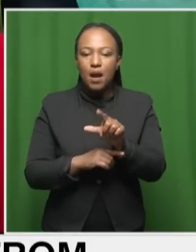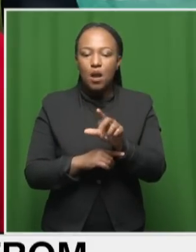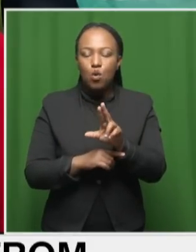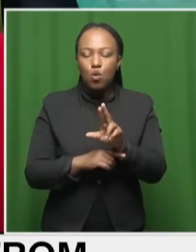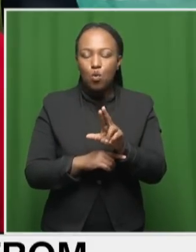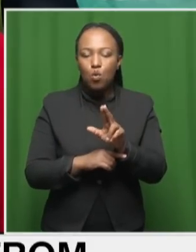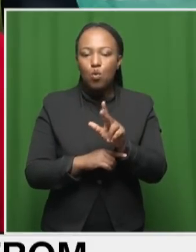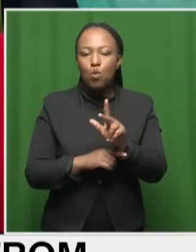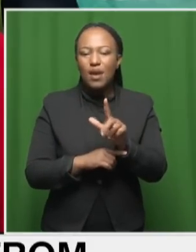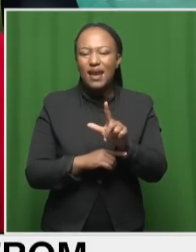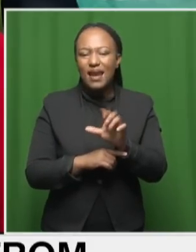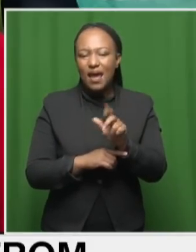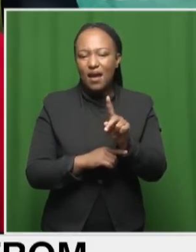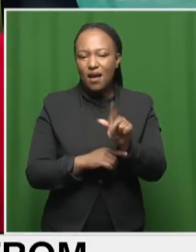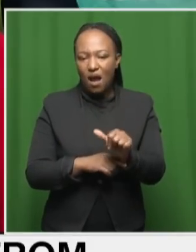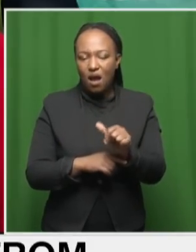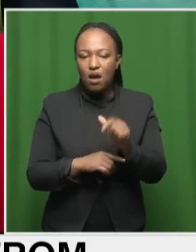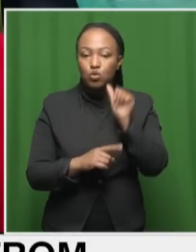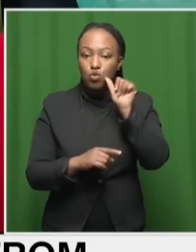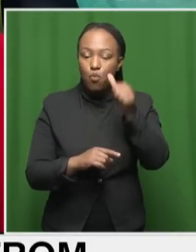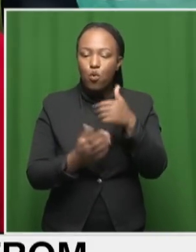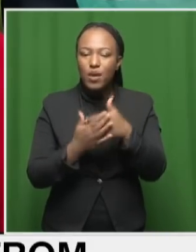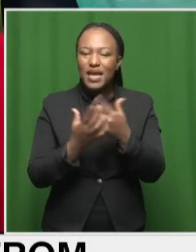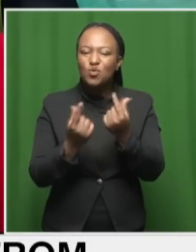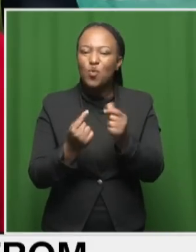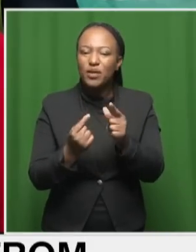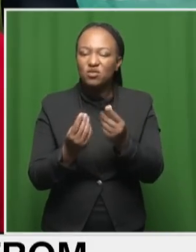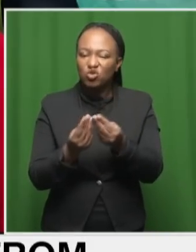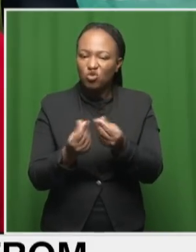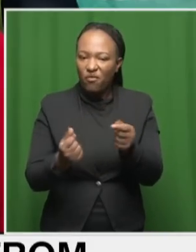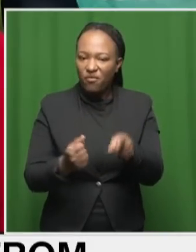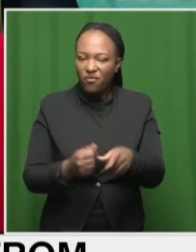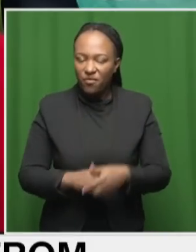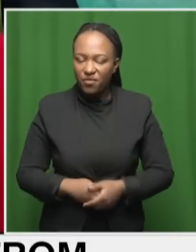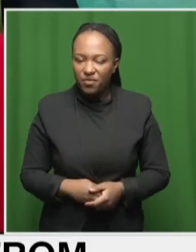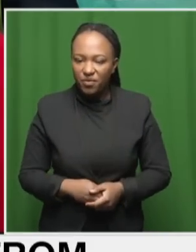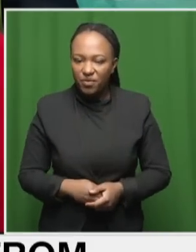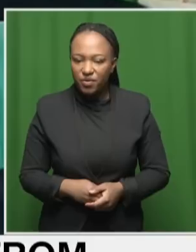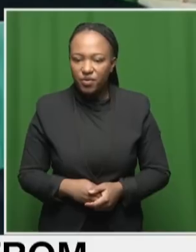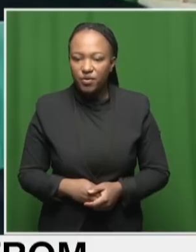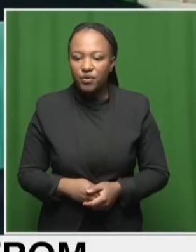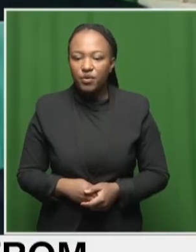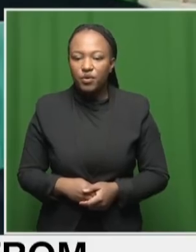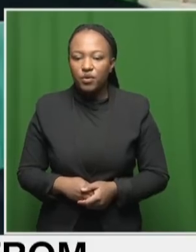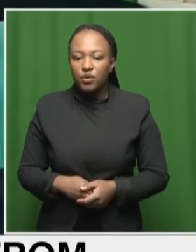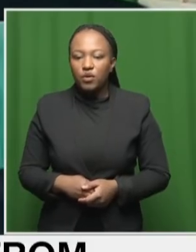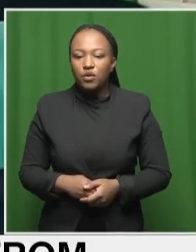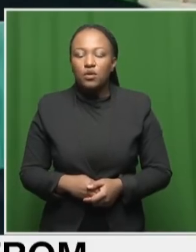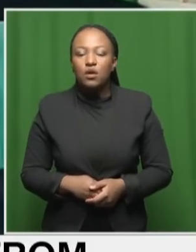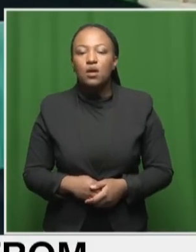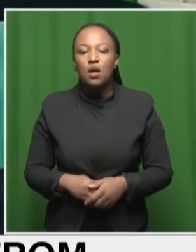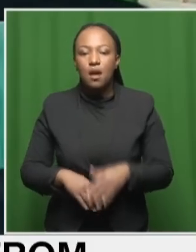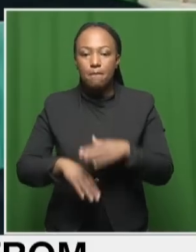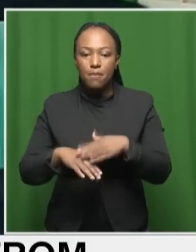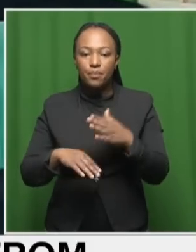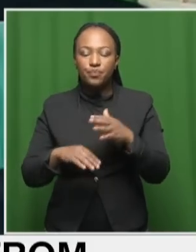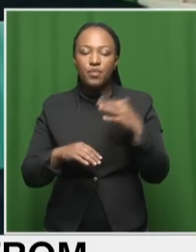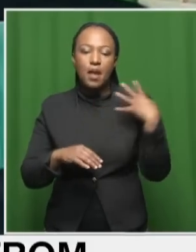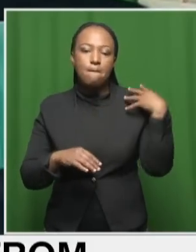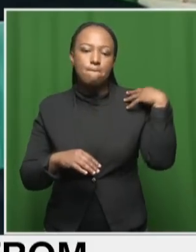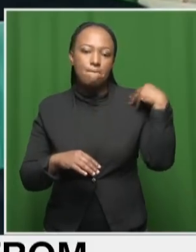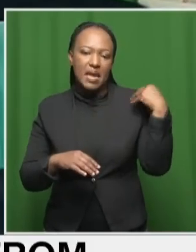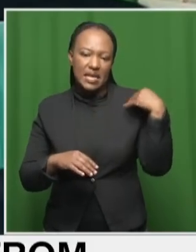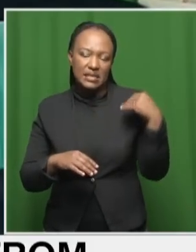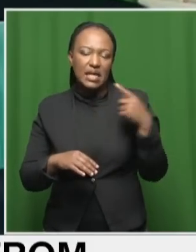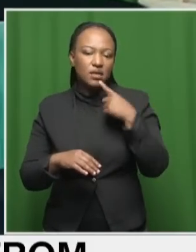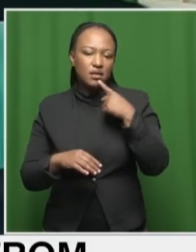we do tomorrow in terms of low-hanging fruit? I think the most low-hanging fruit is for the minister to come out and tell us these are the